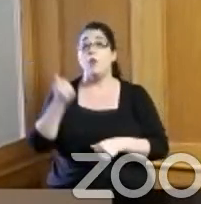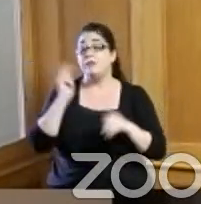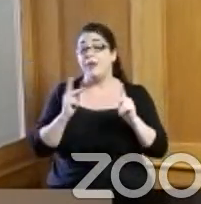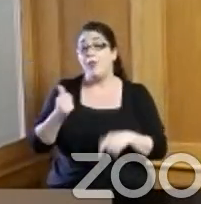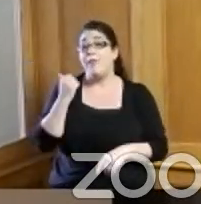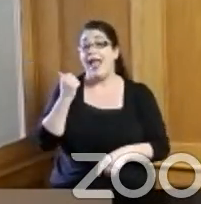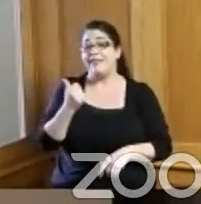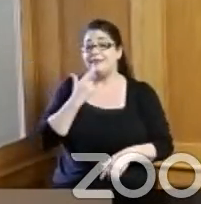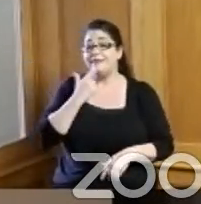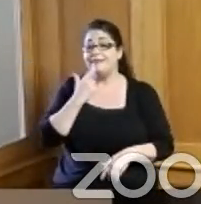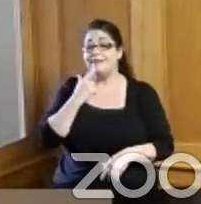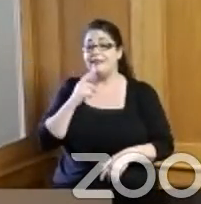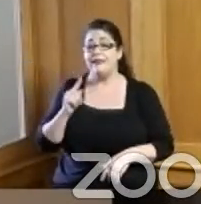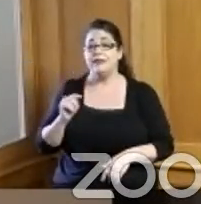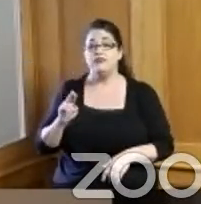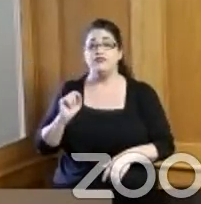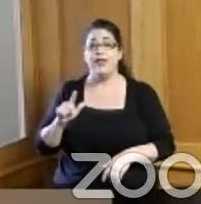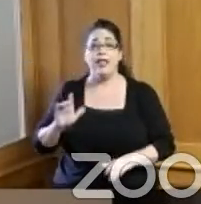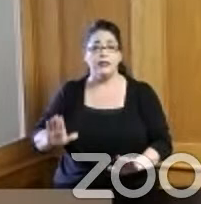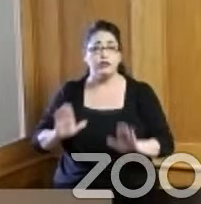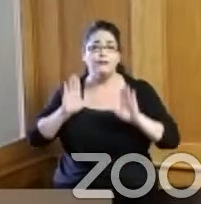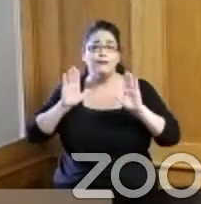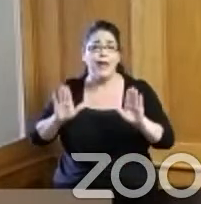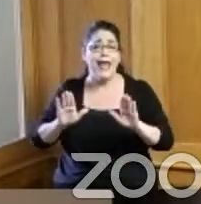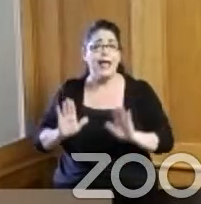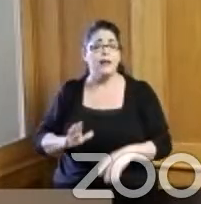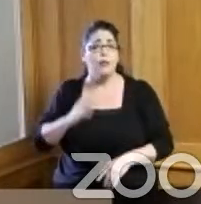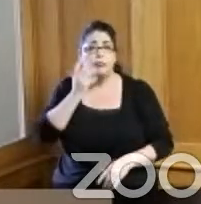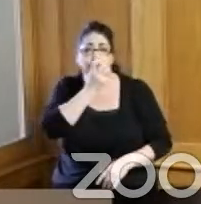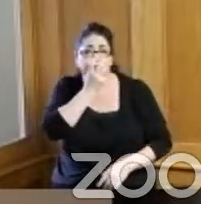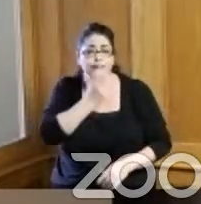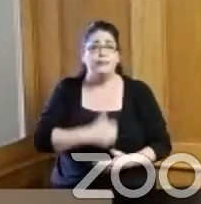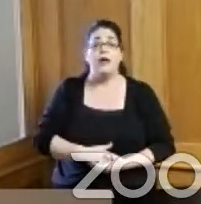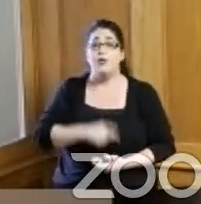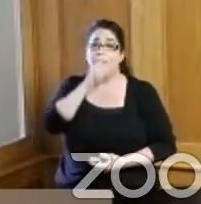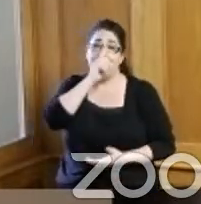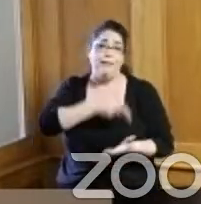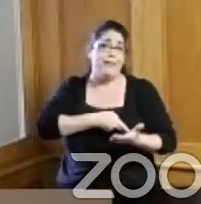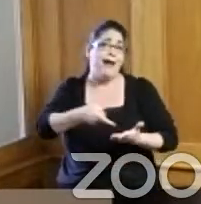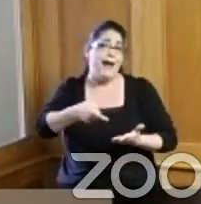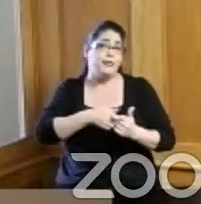tell you that this trail is great. It's wonderful. But, you know, quite honestly,